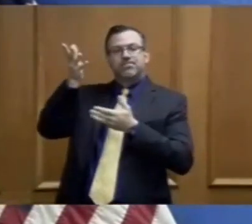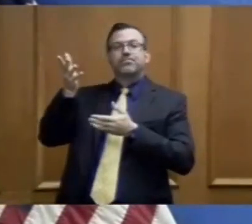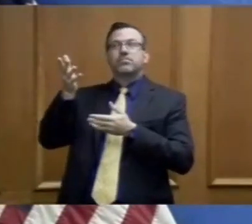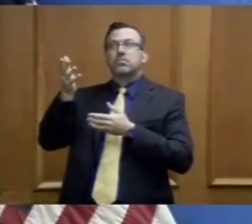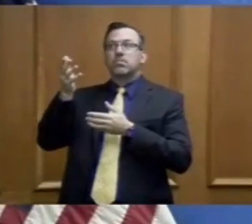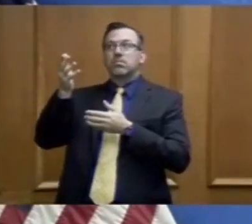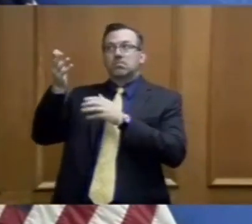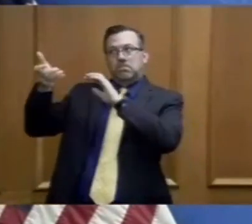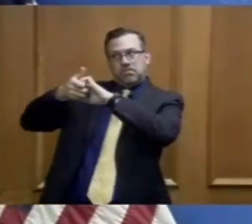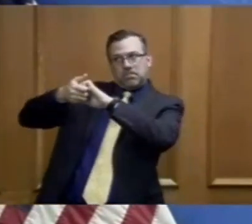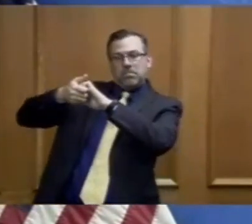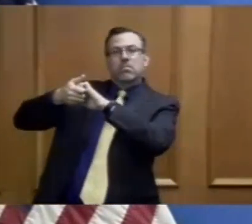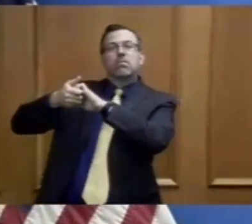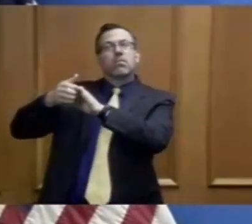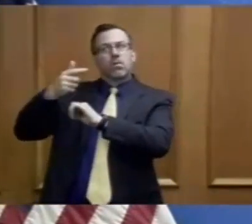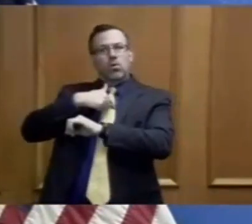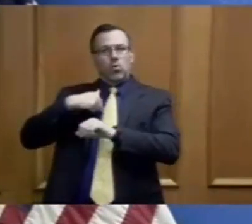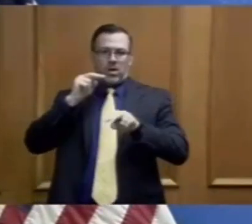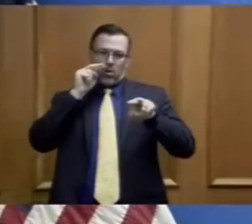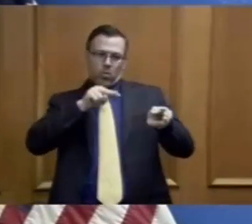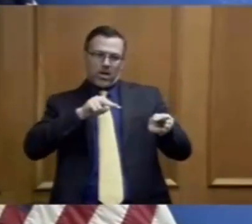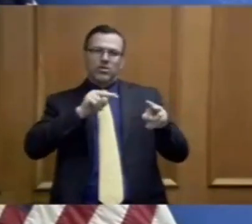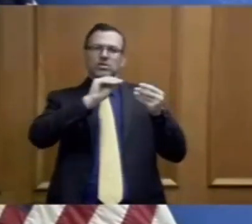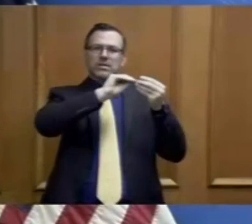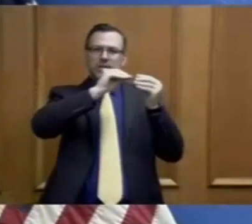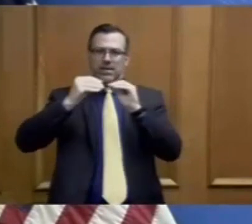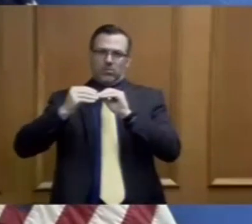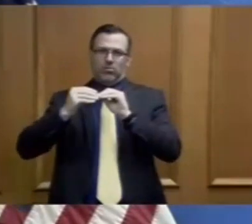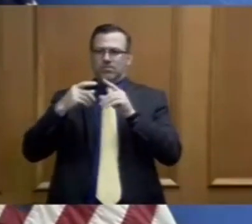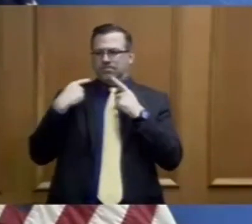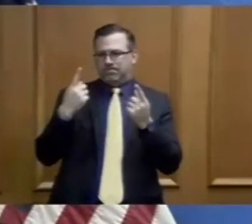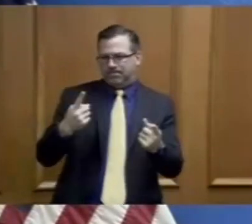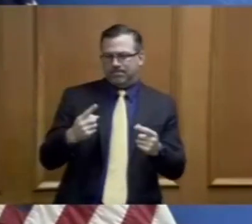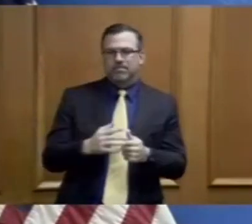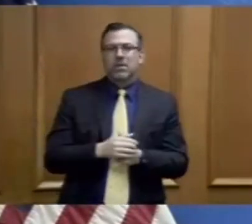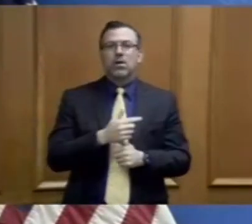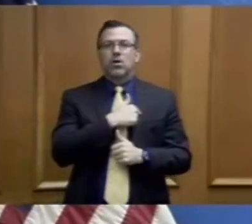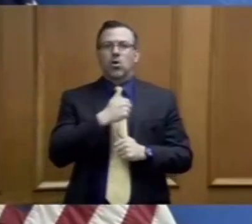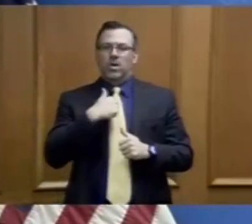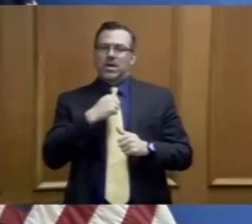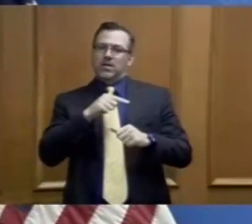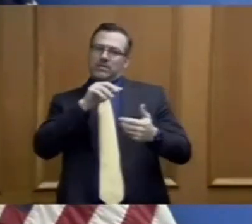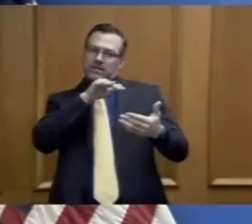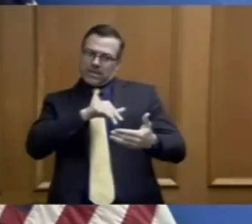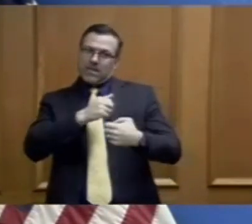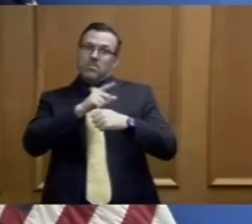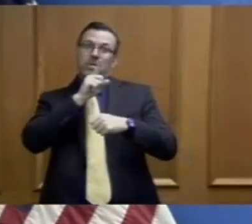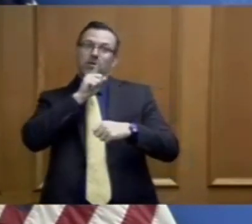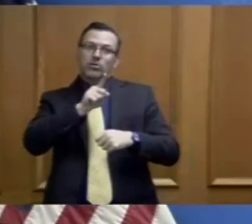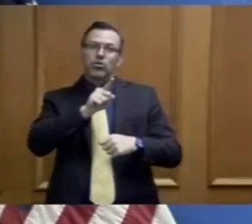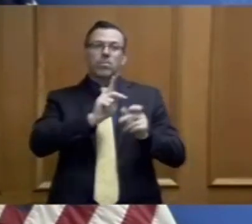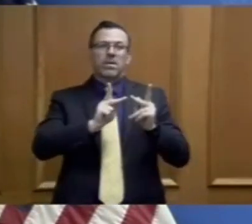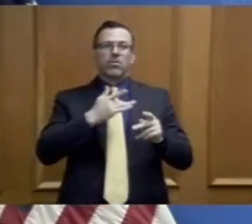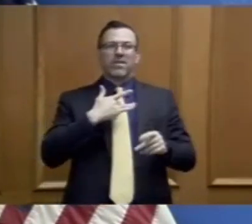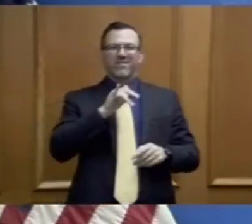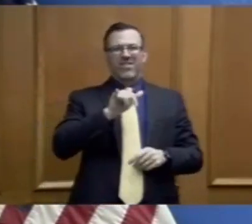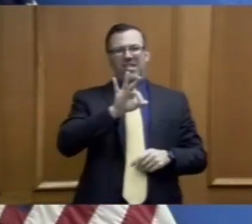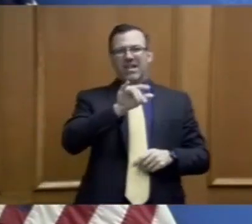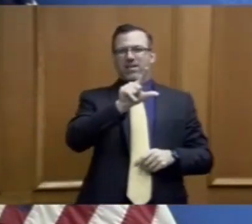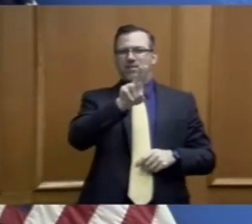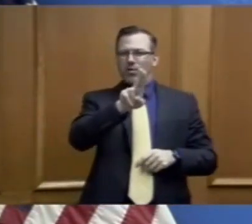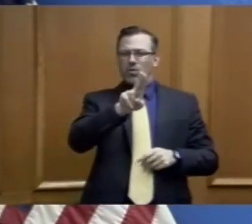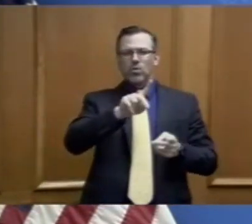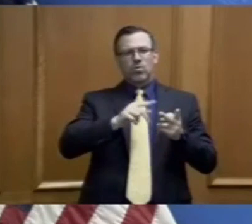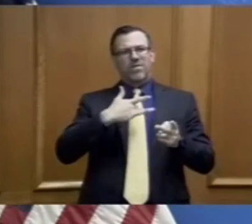on several benchmarks. We have been looking for a downward trajectory of both flu-like and COVID-like symptoms